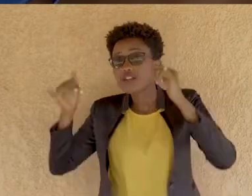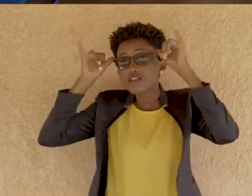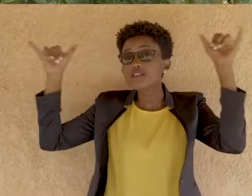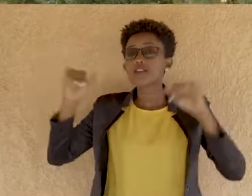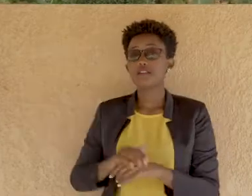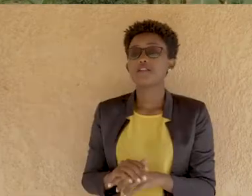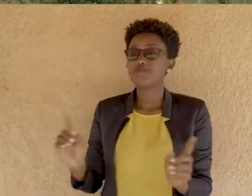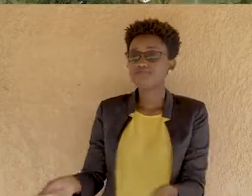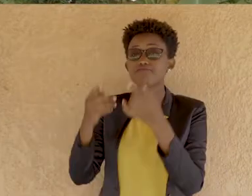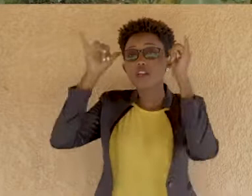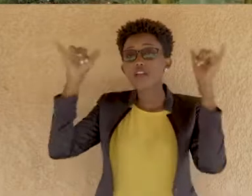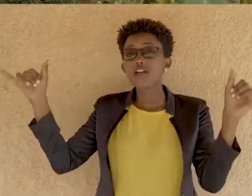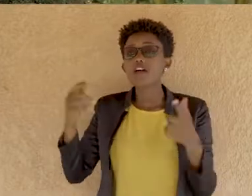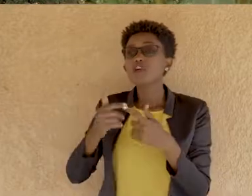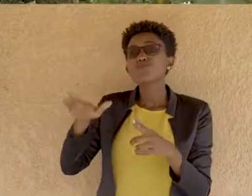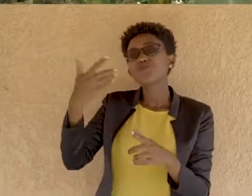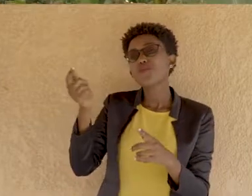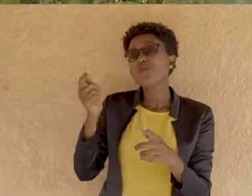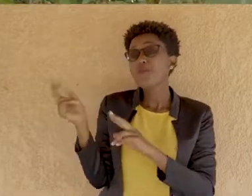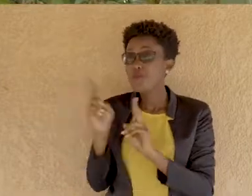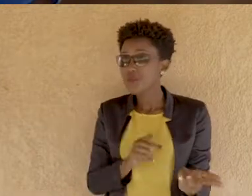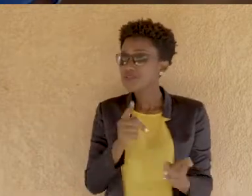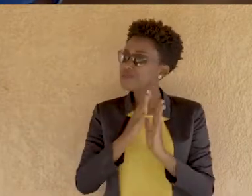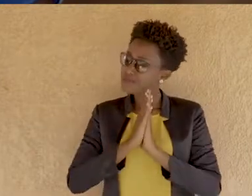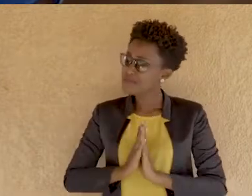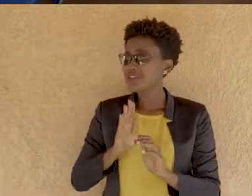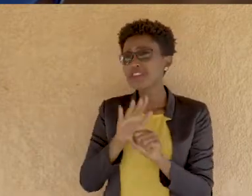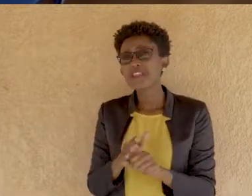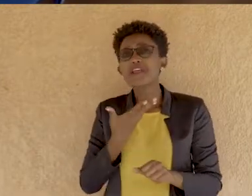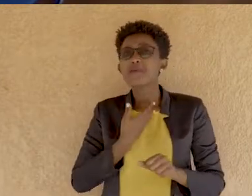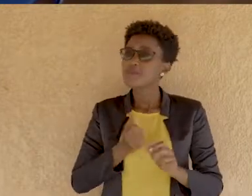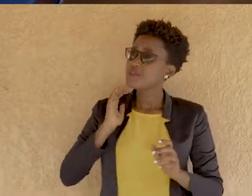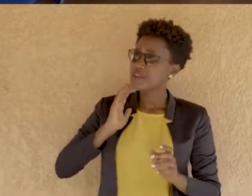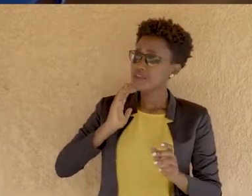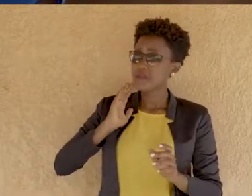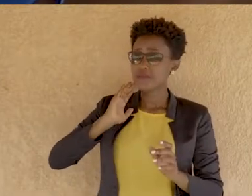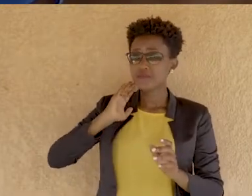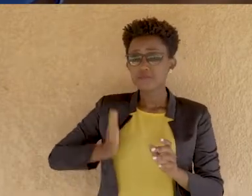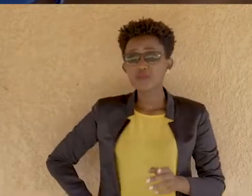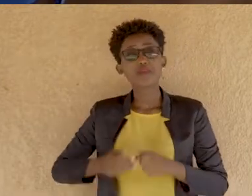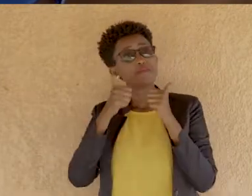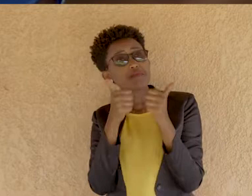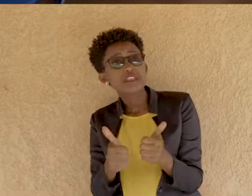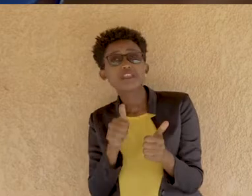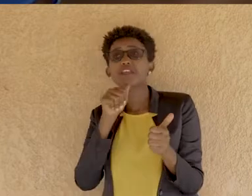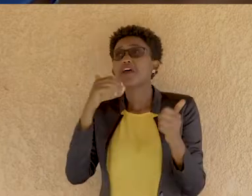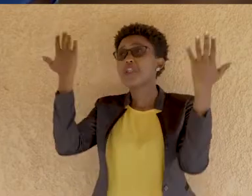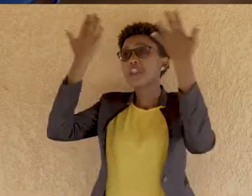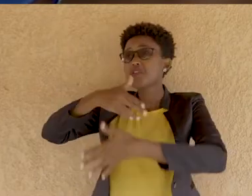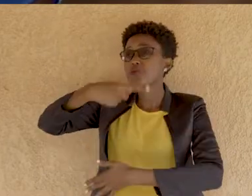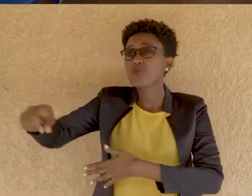and hurt because in his nature, he was a gentle child who kept to himself. He always came home early. It never got dark while he was